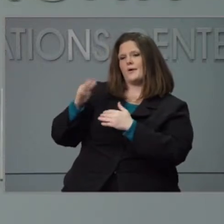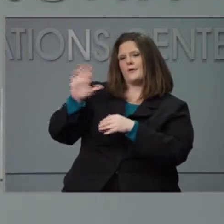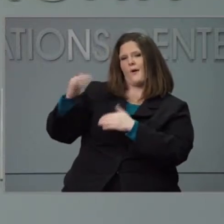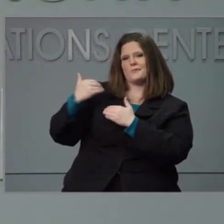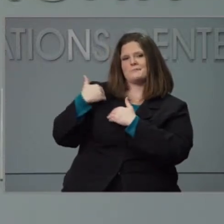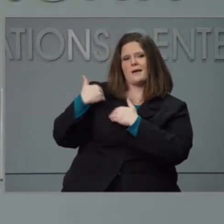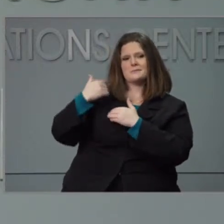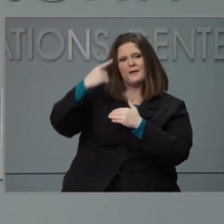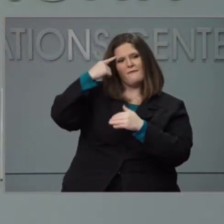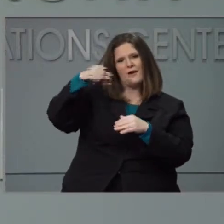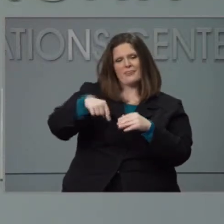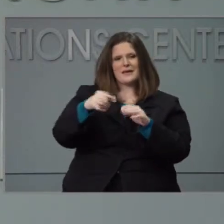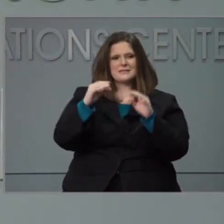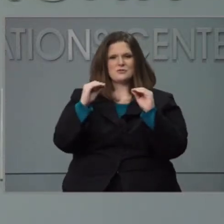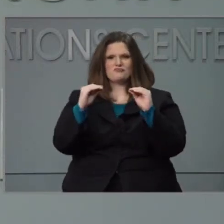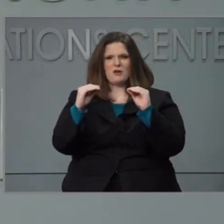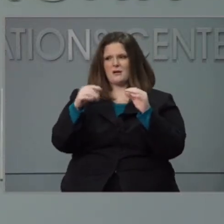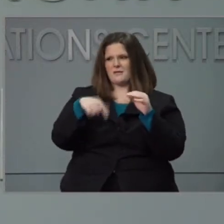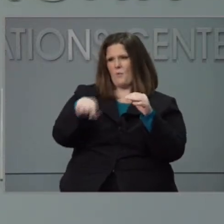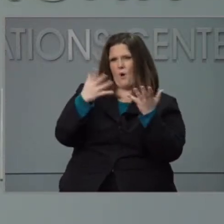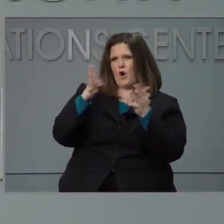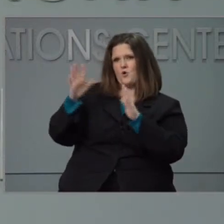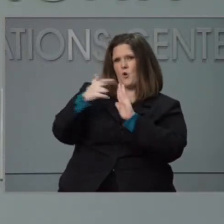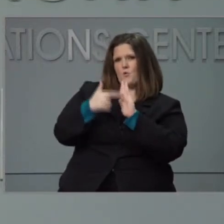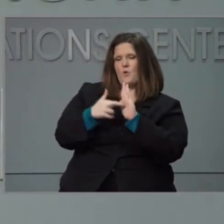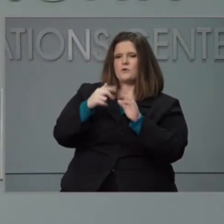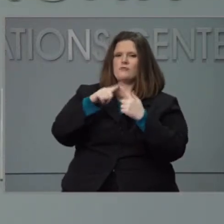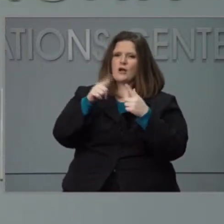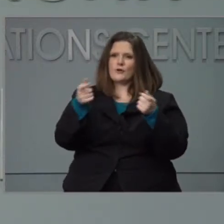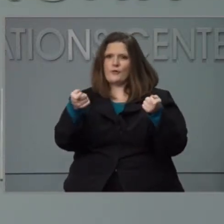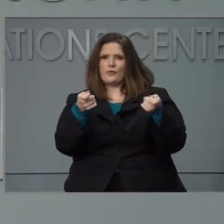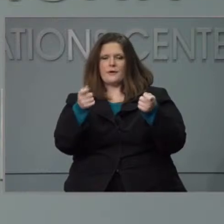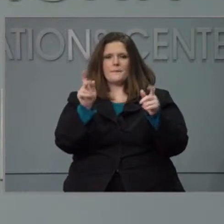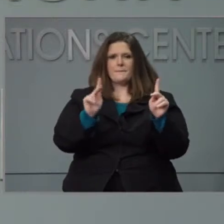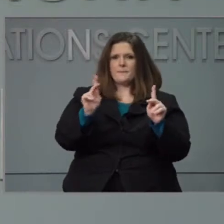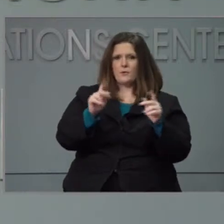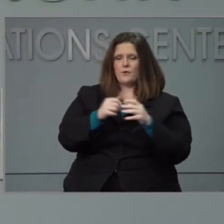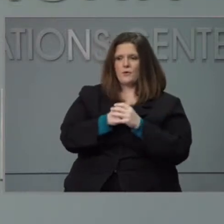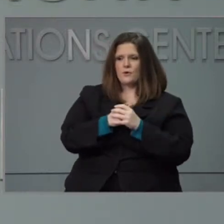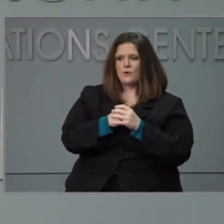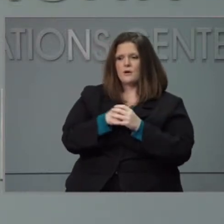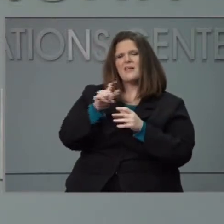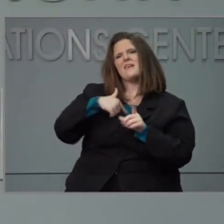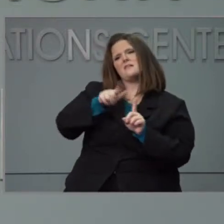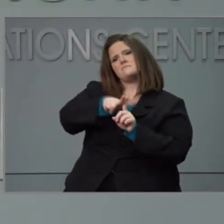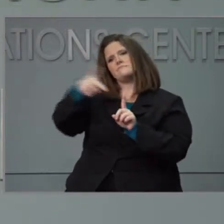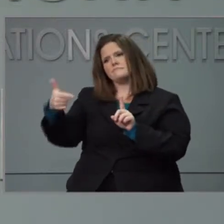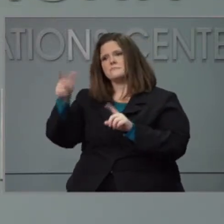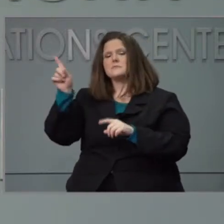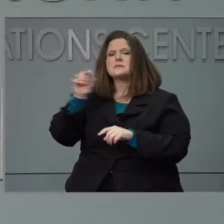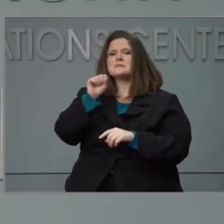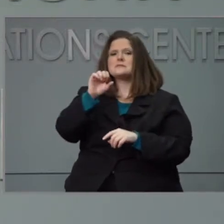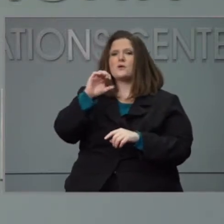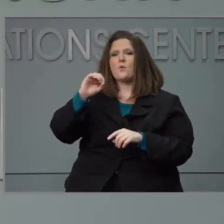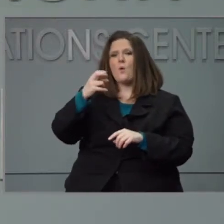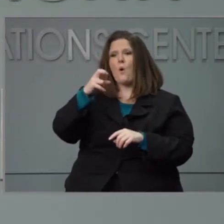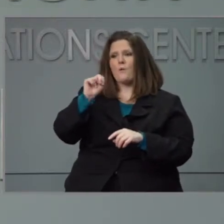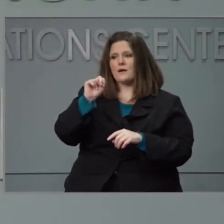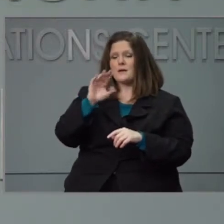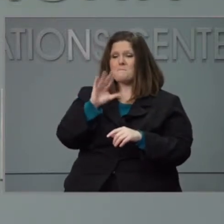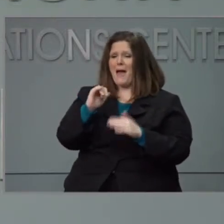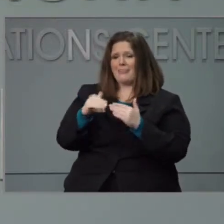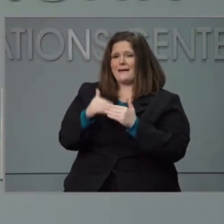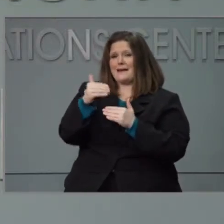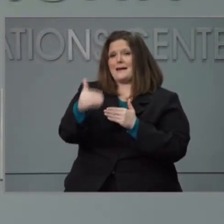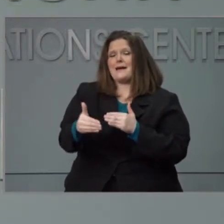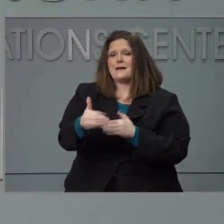these restrictions. And I wanted you to comment on that. And then for Secretary Cohen, given that by the time the next